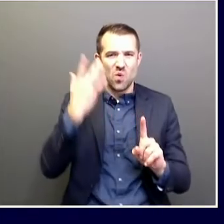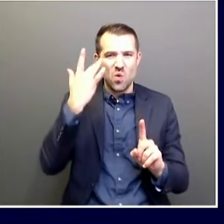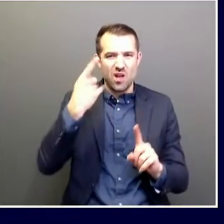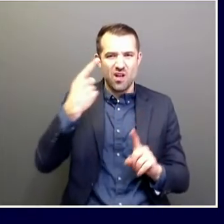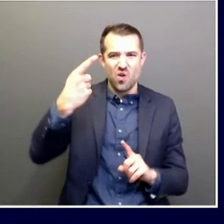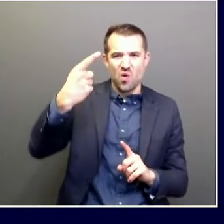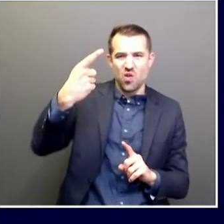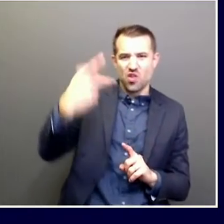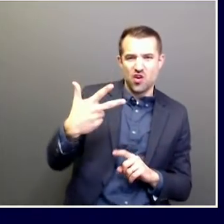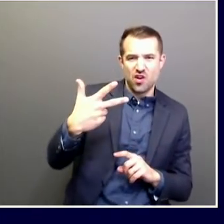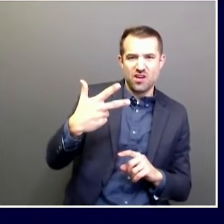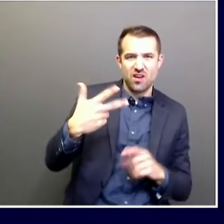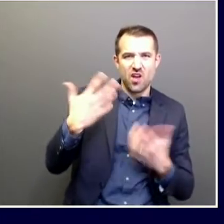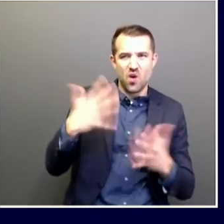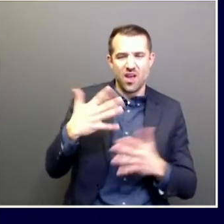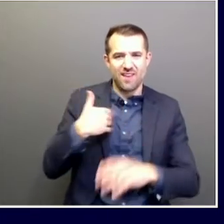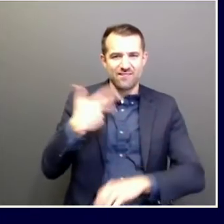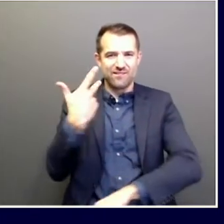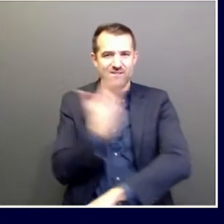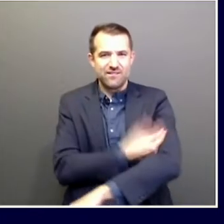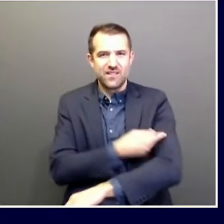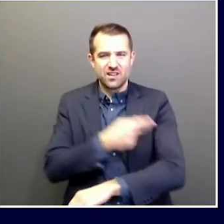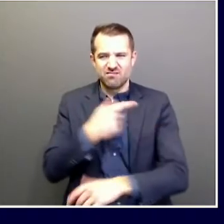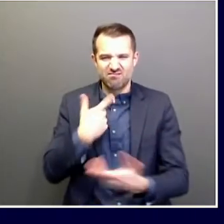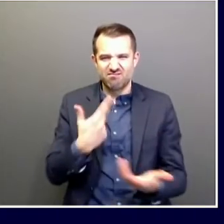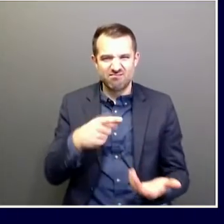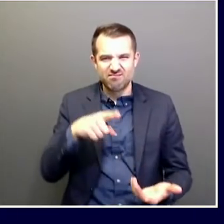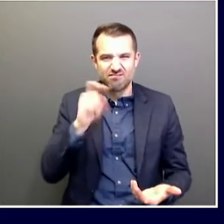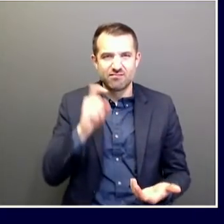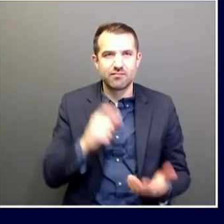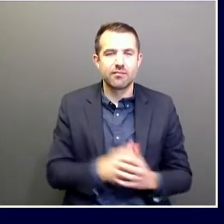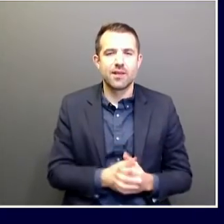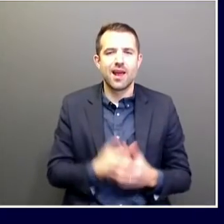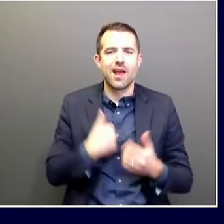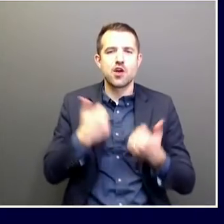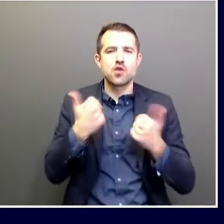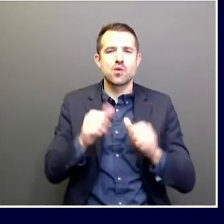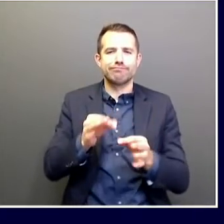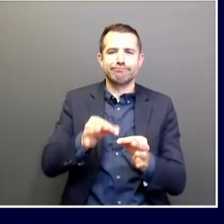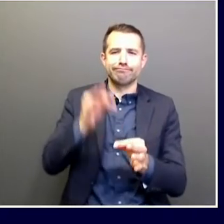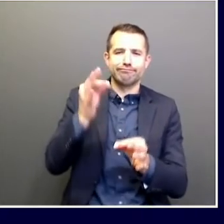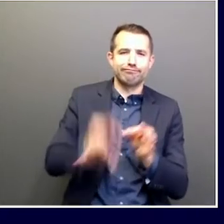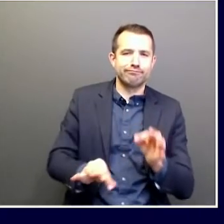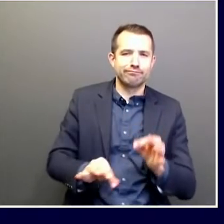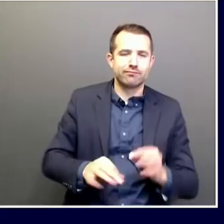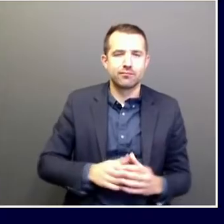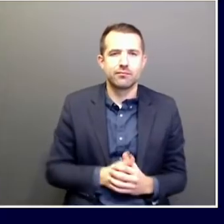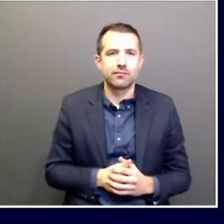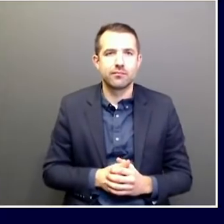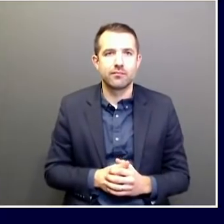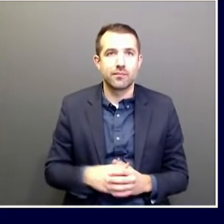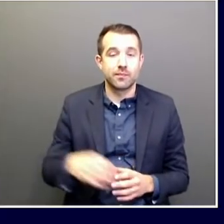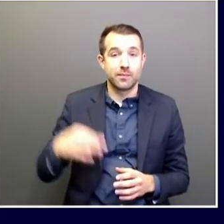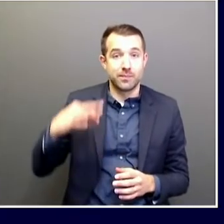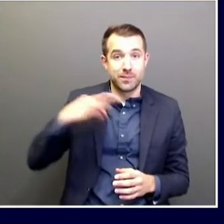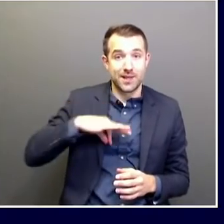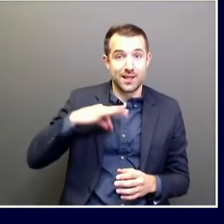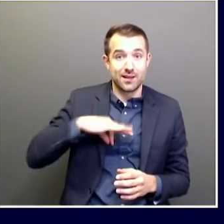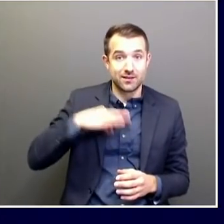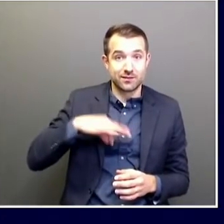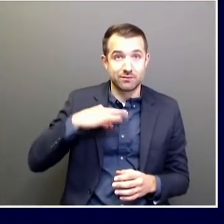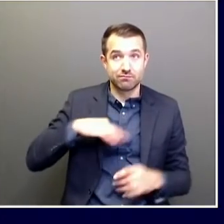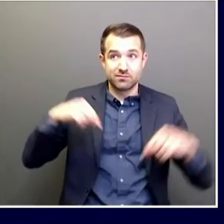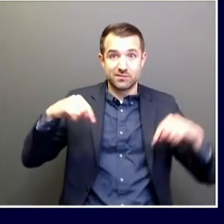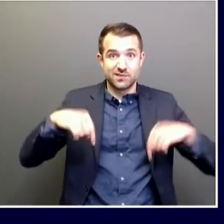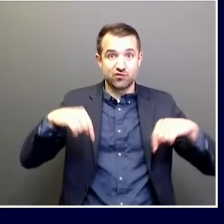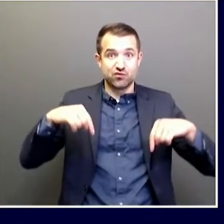that Maine has a lot of folks who are, in fact, fully vaccinated. And a small sliver of them will experience breakthrough